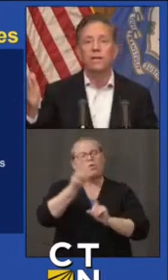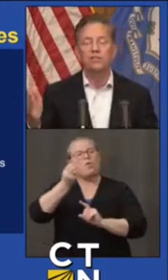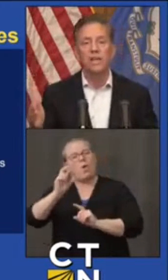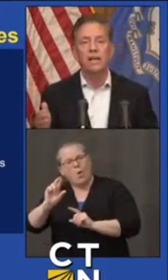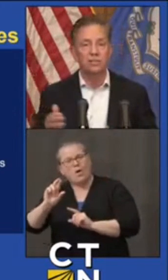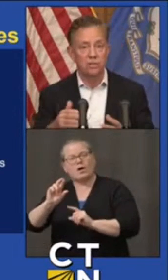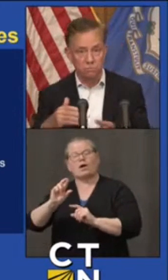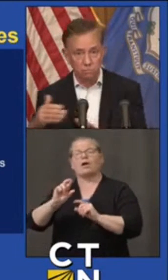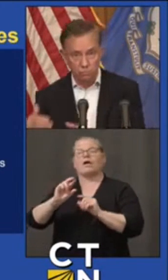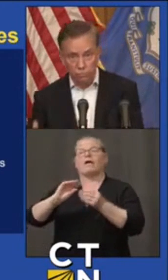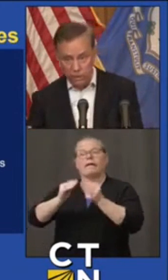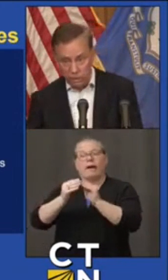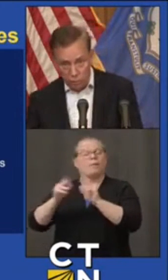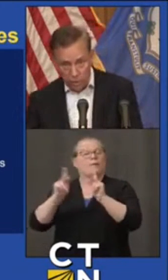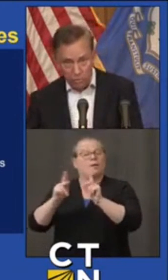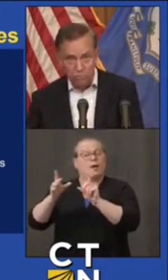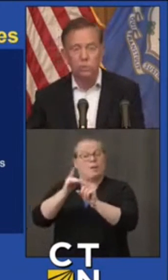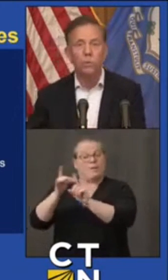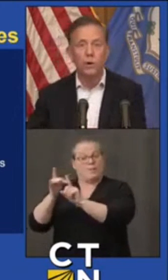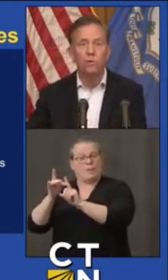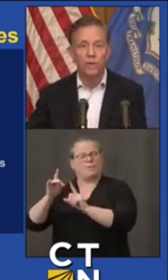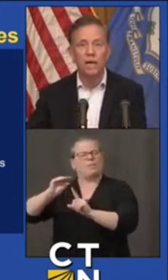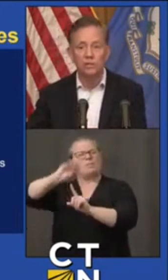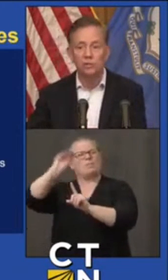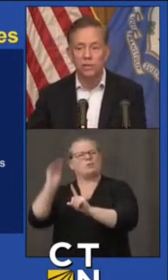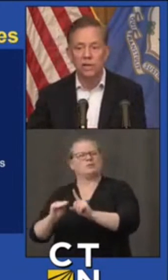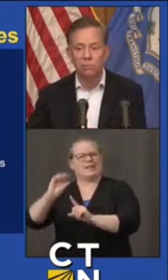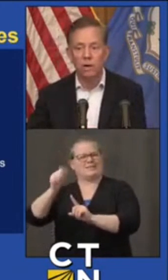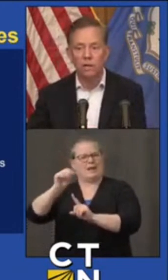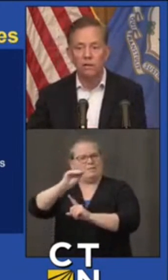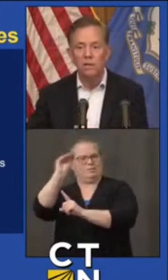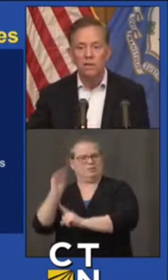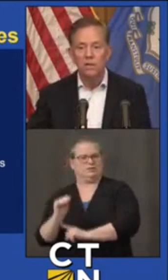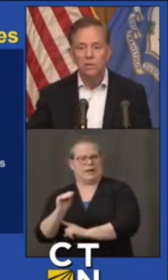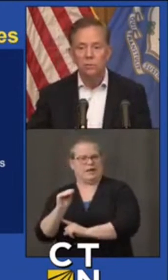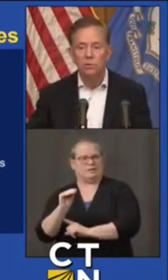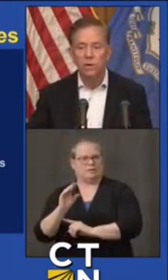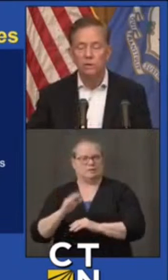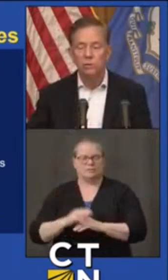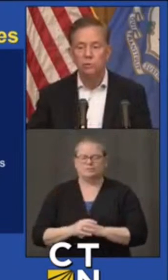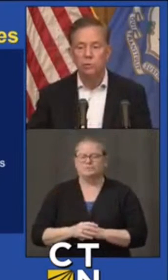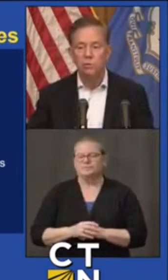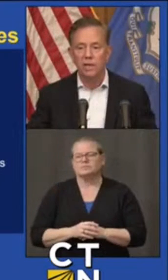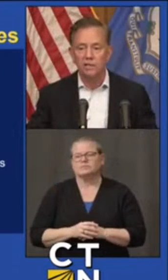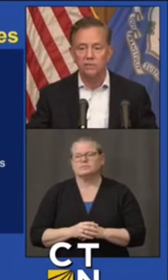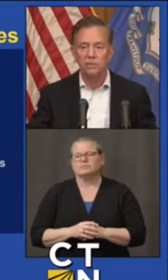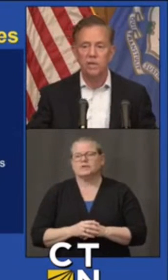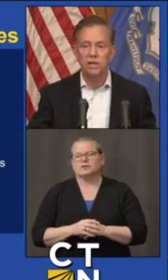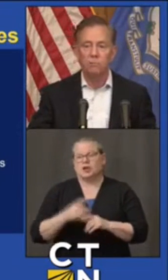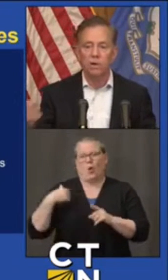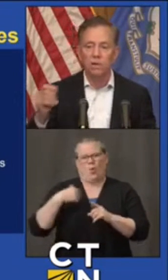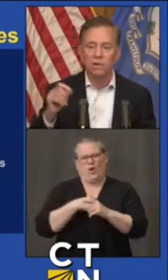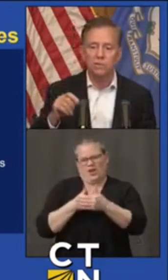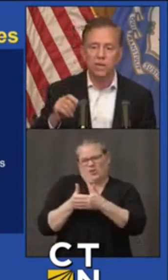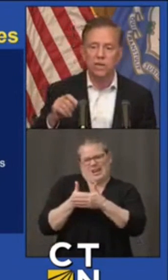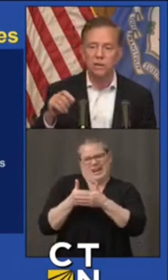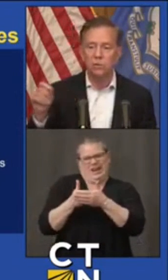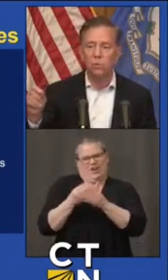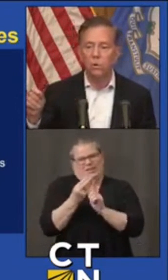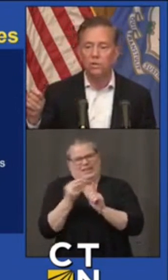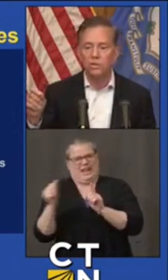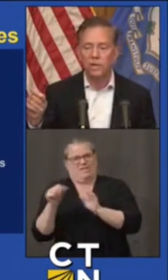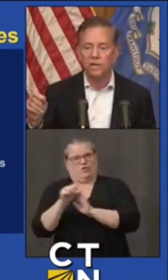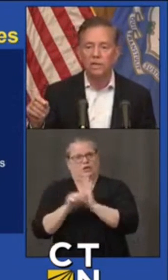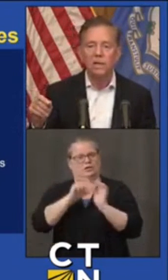40 states, and we're going over the edge on that well. So we wanted to do two things. Say, rather than 10